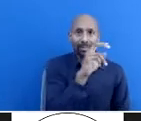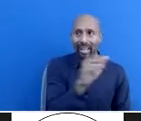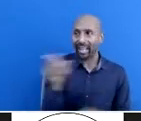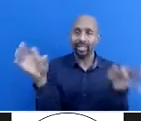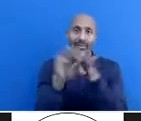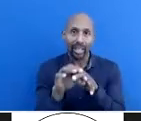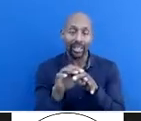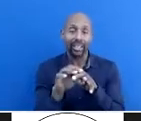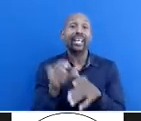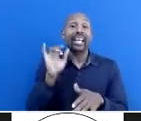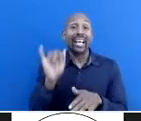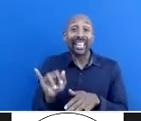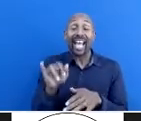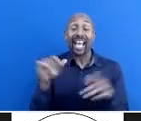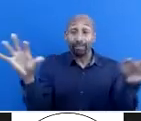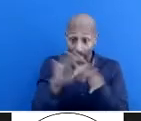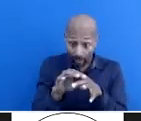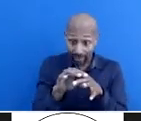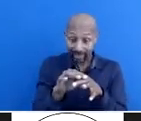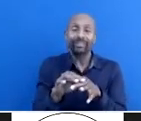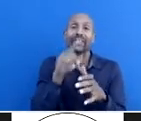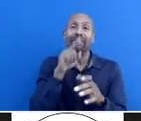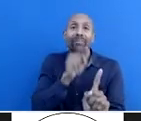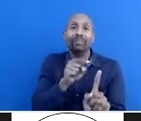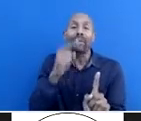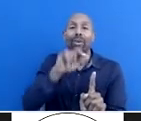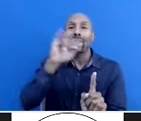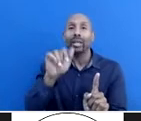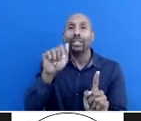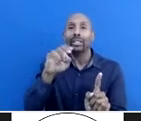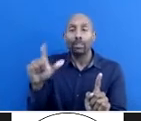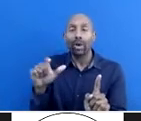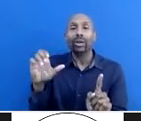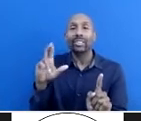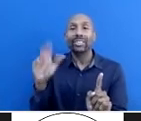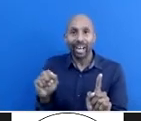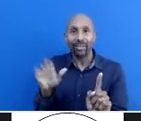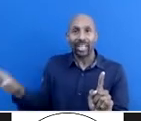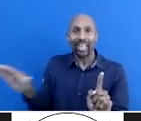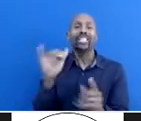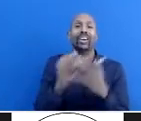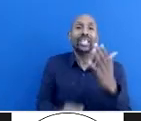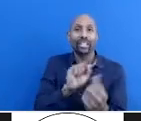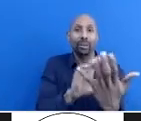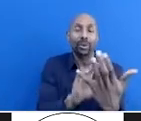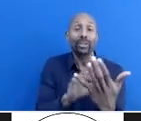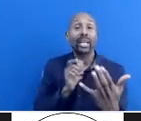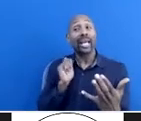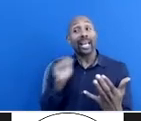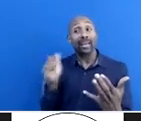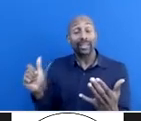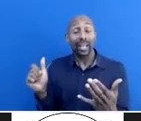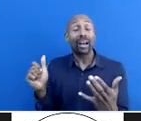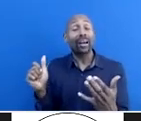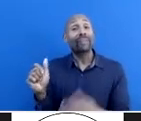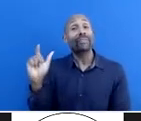Jamal Cyrus's artistic engagement. As an African-American Muslim himself, Islam is bursting through the seams